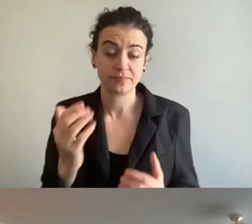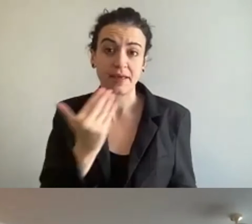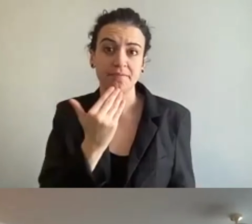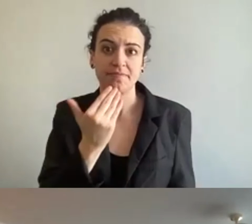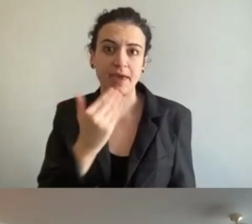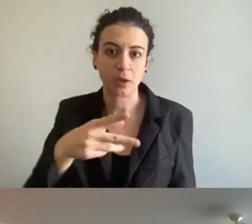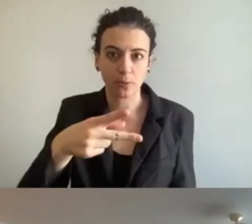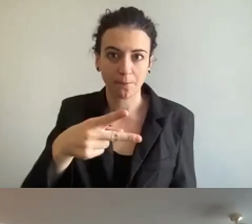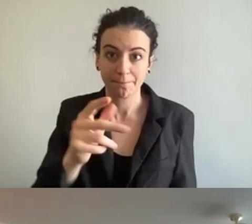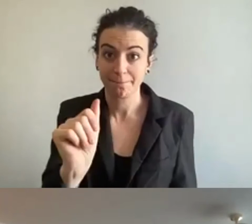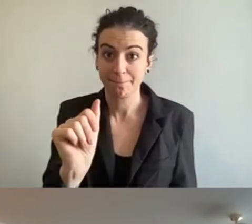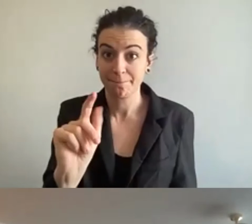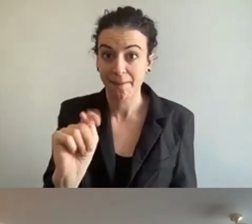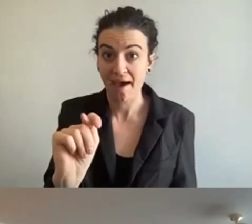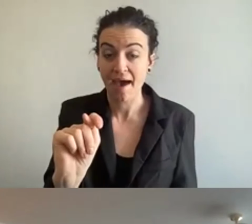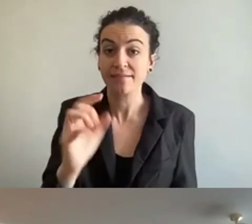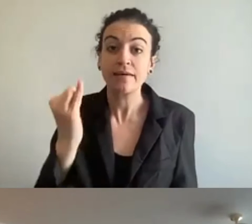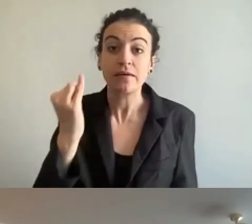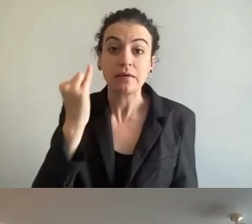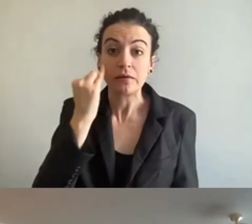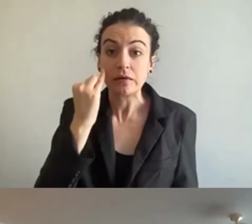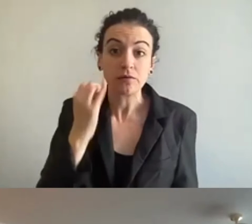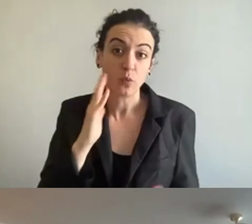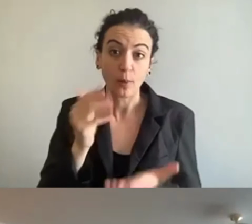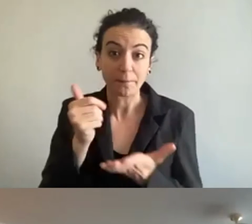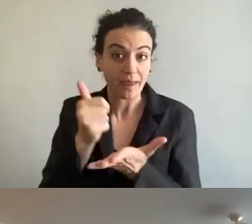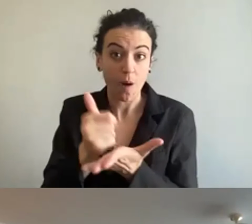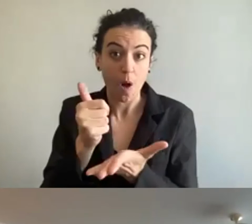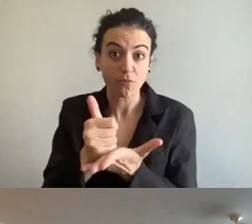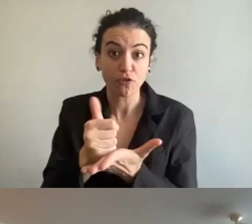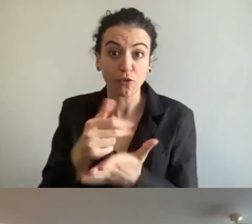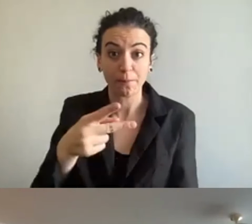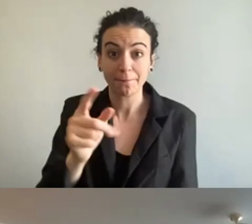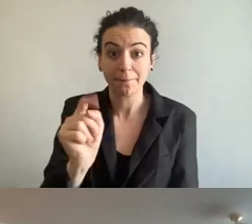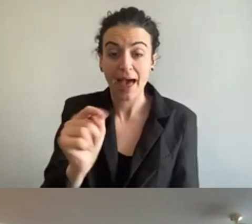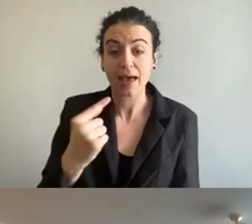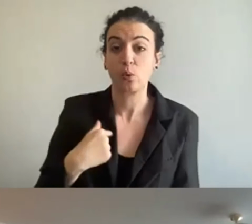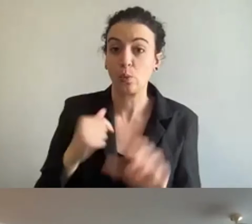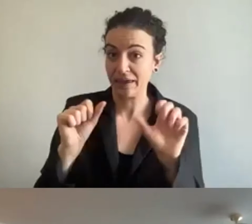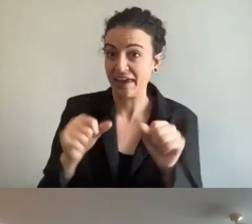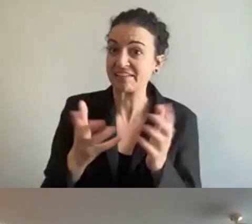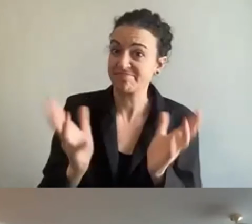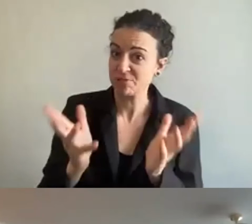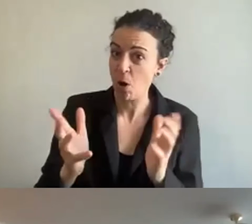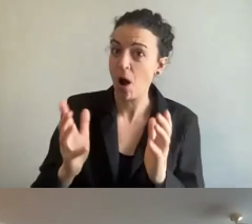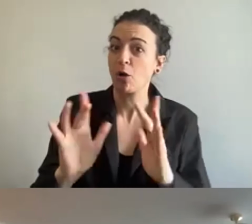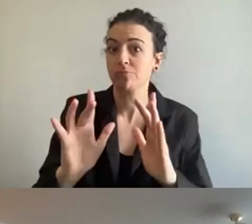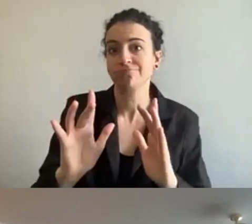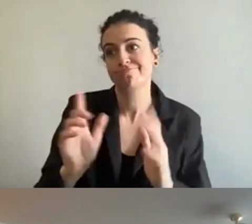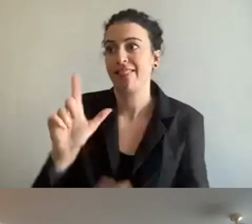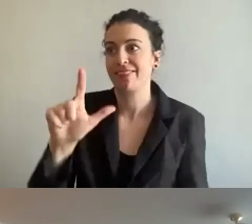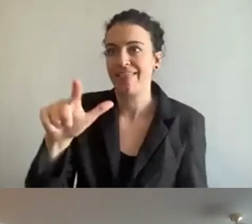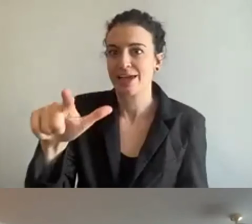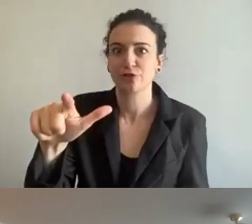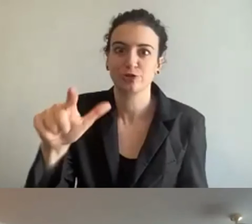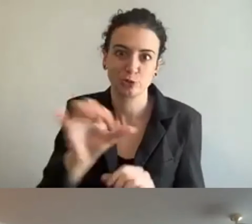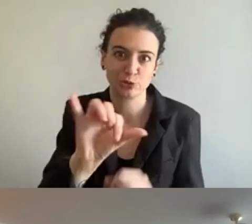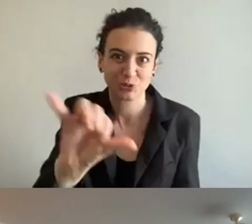willing to talk with you offline about, but Okay. thanks very much for that question. All